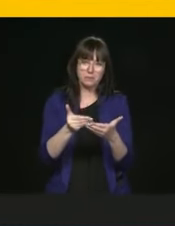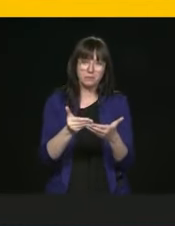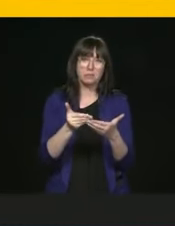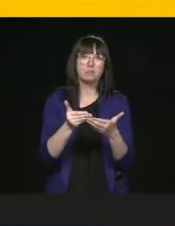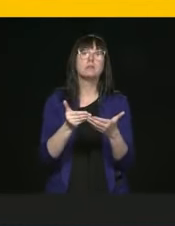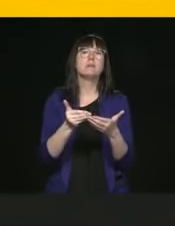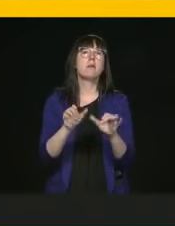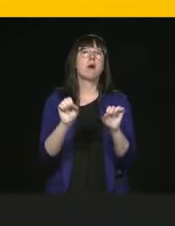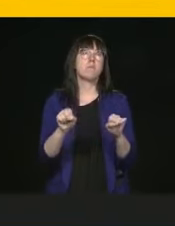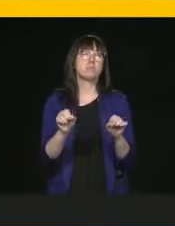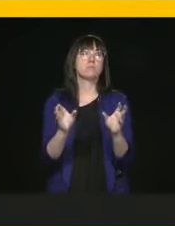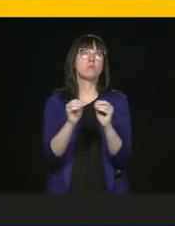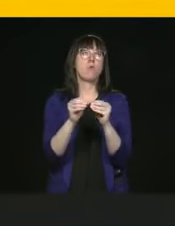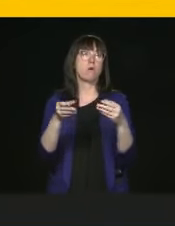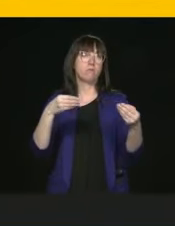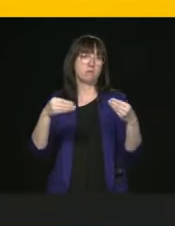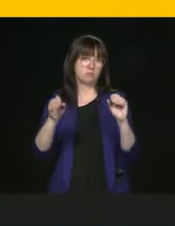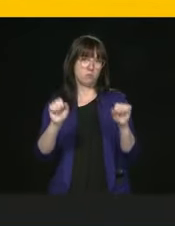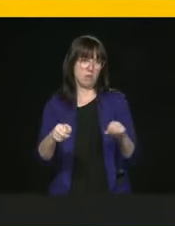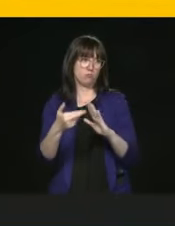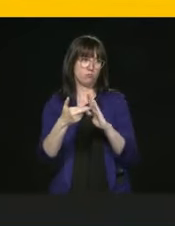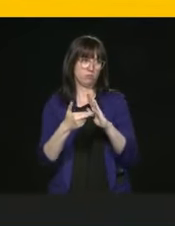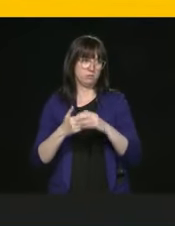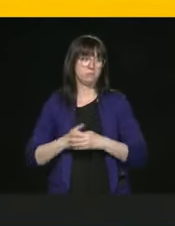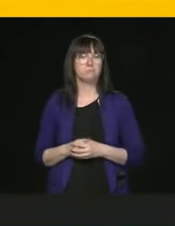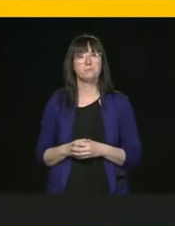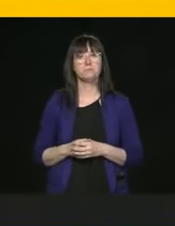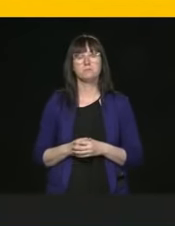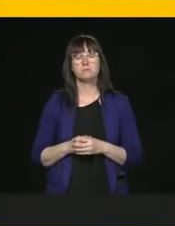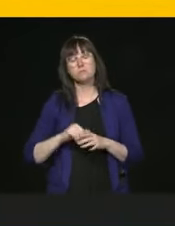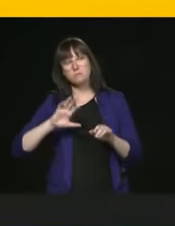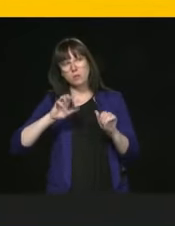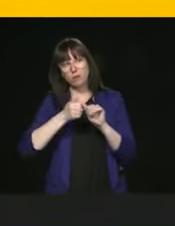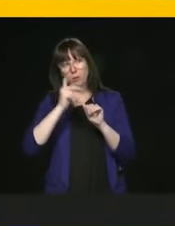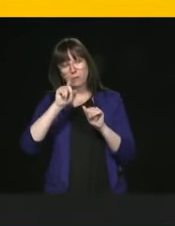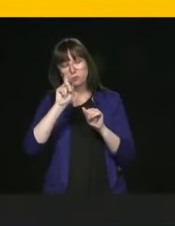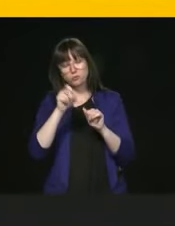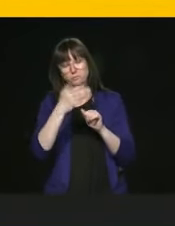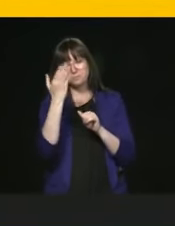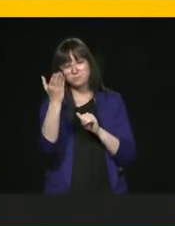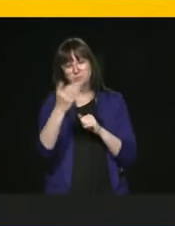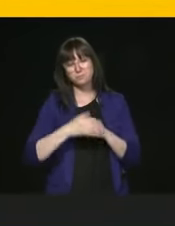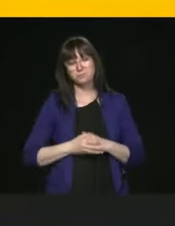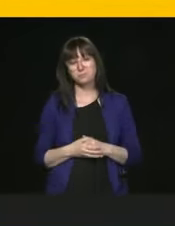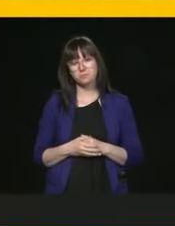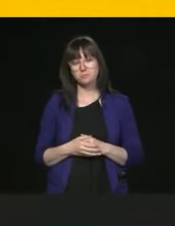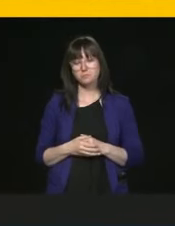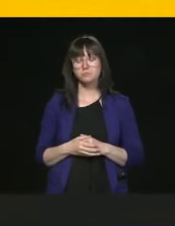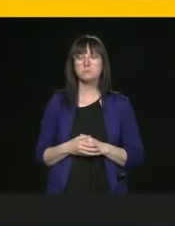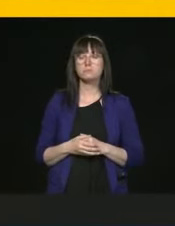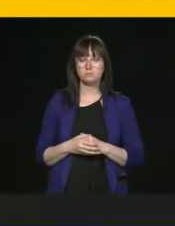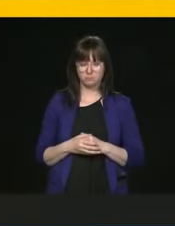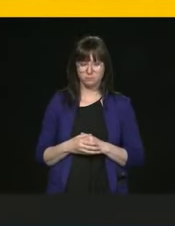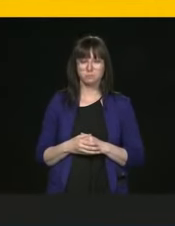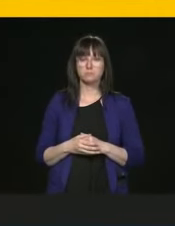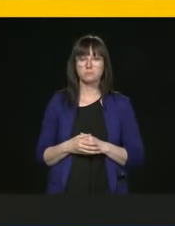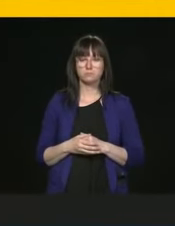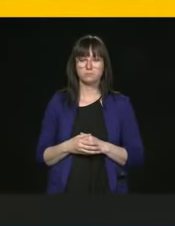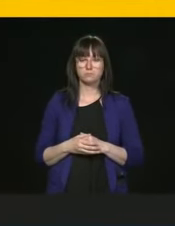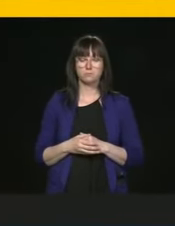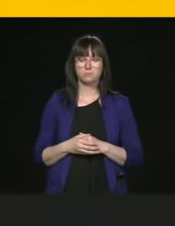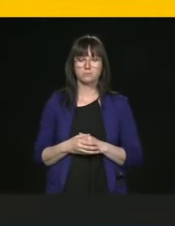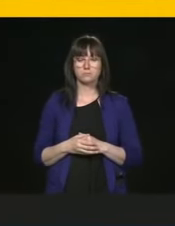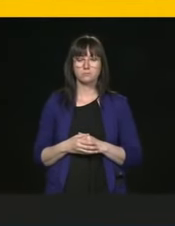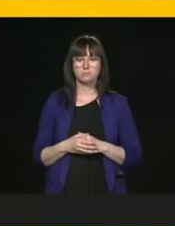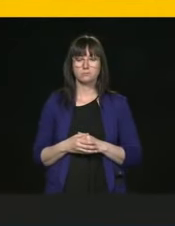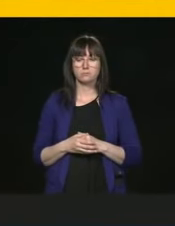Yes. As a follow-up, Mr. Trudeau, with respect to the agreement between Canada and the United States on